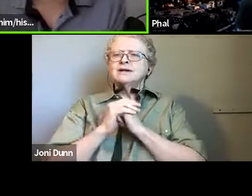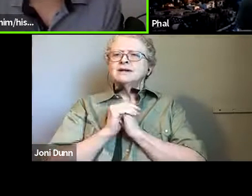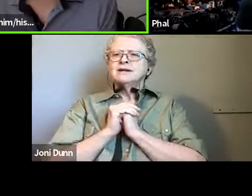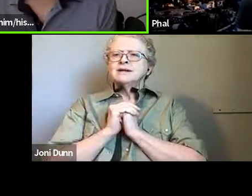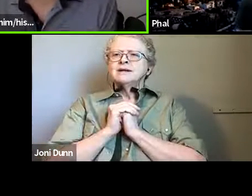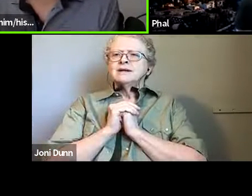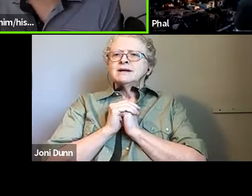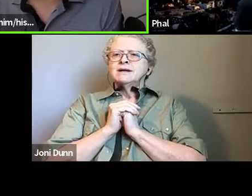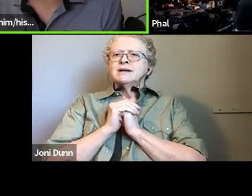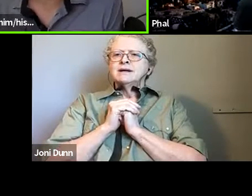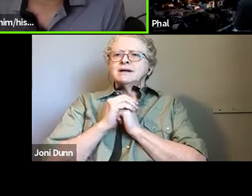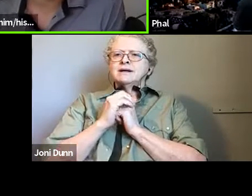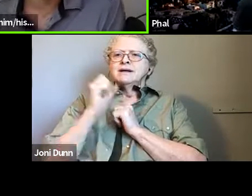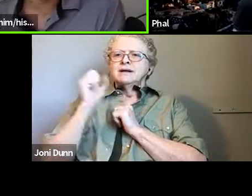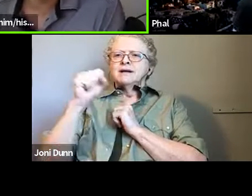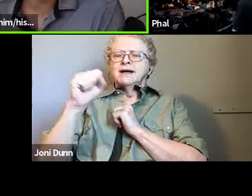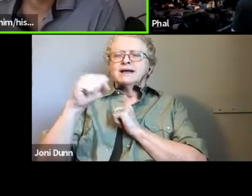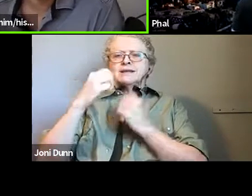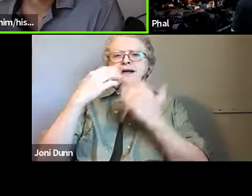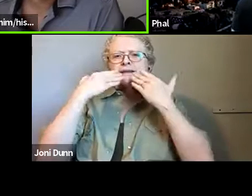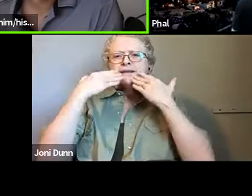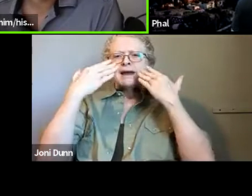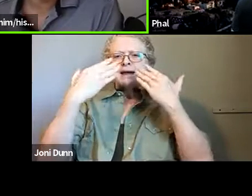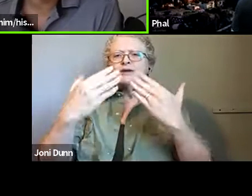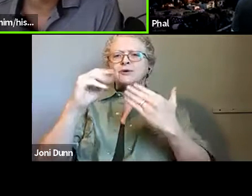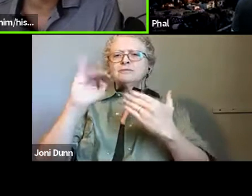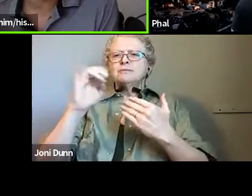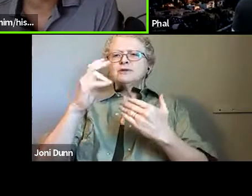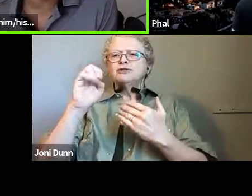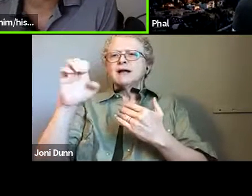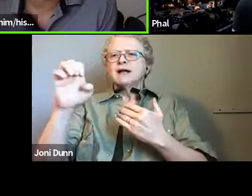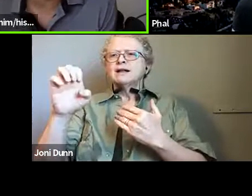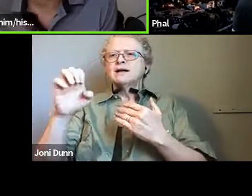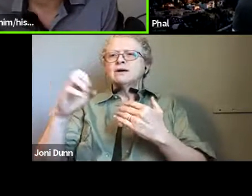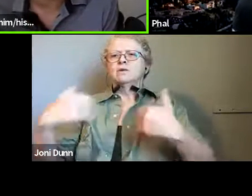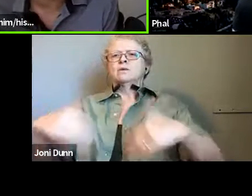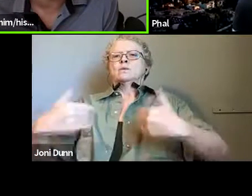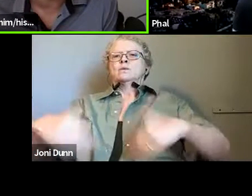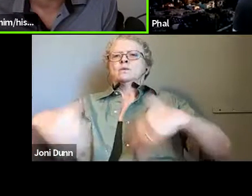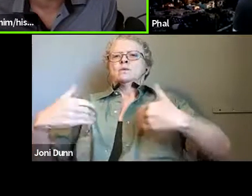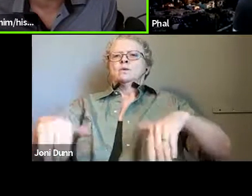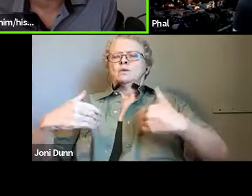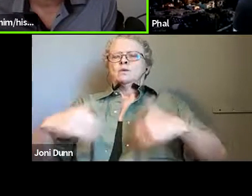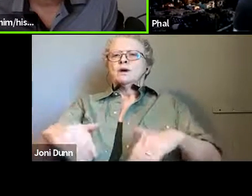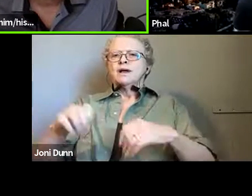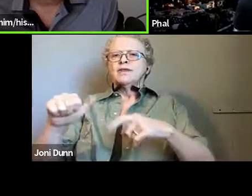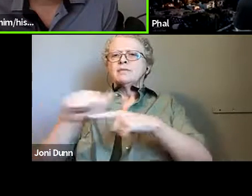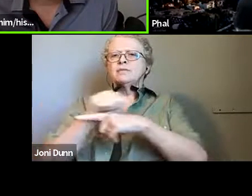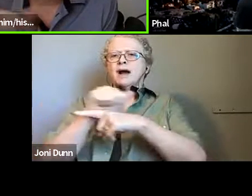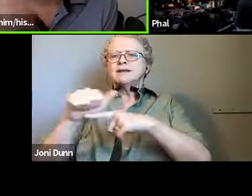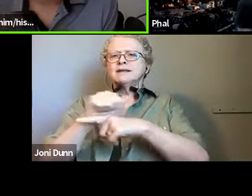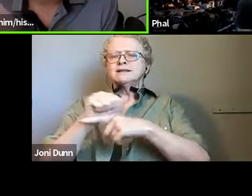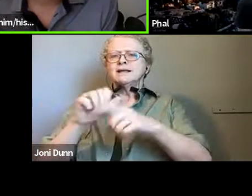Yes, so like, thank you, Michelle Tong, who says, wow, wow, wow, the practice of abundance. Thank you, DJ Cutton.